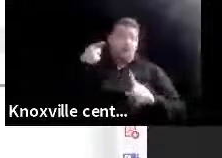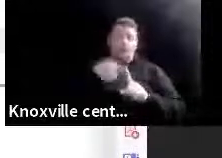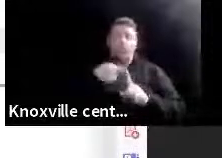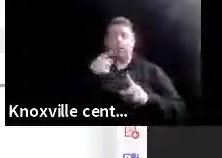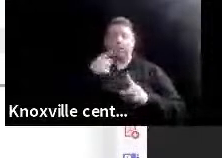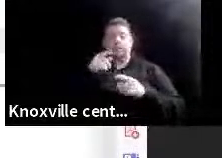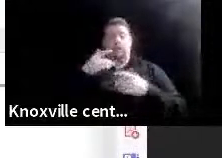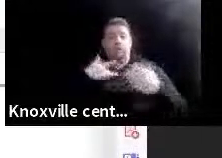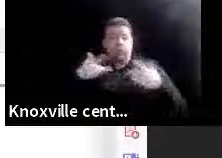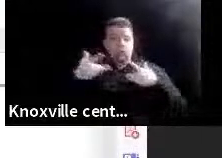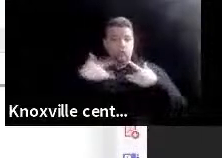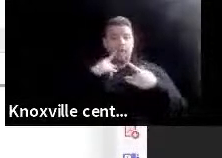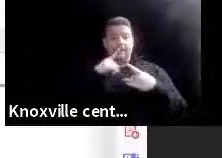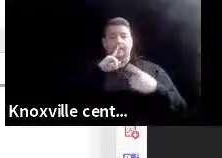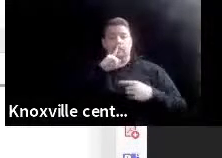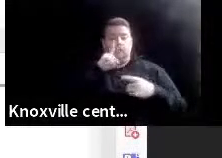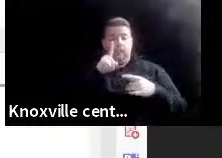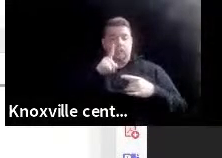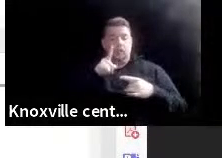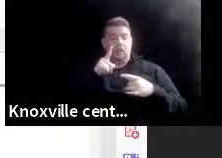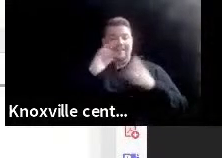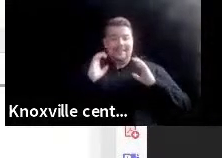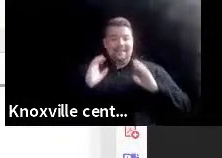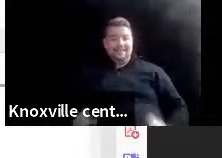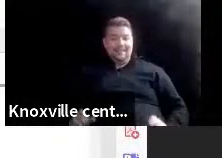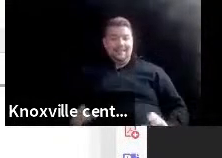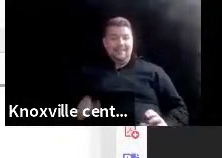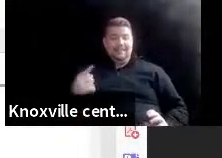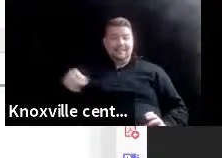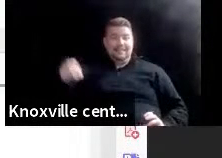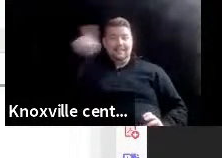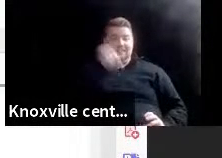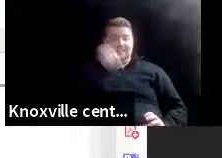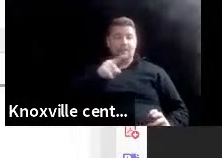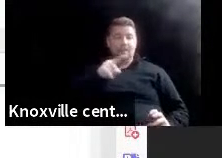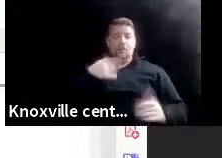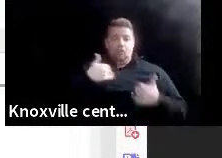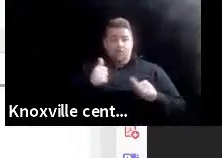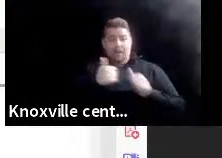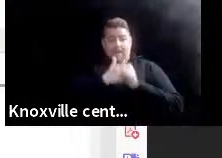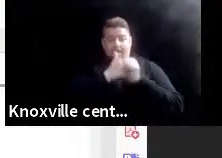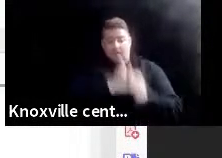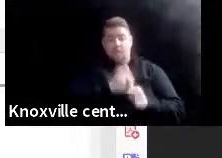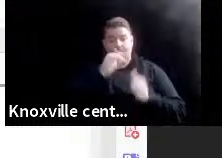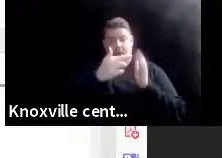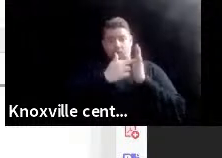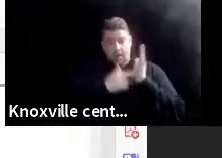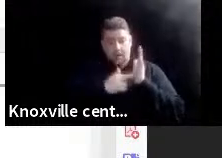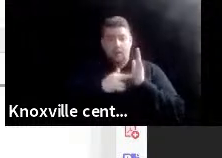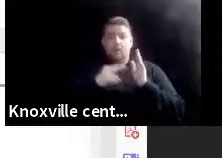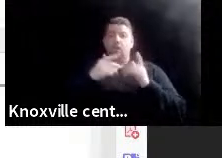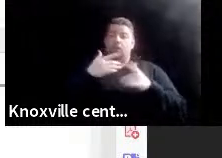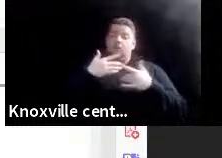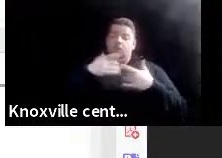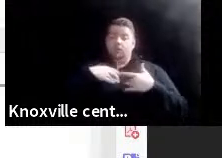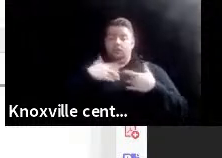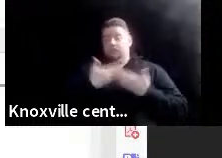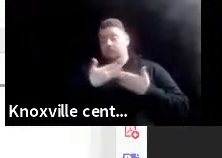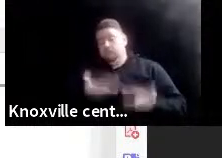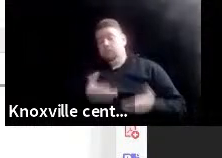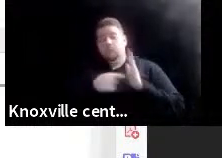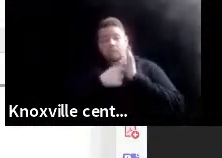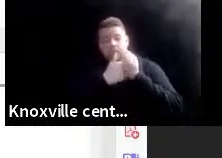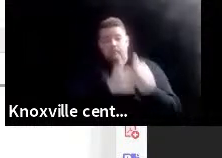to ensure that the citizens who are trying to follow this regulation or obligated to follow this